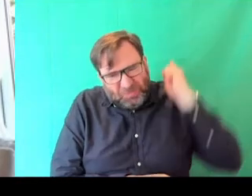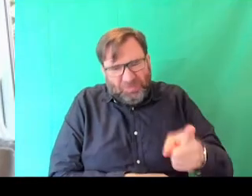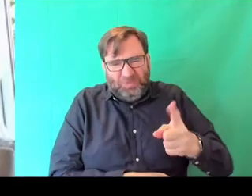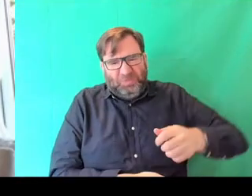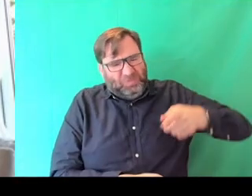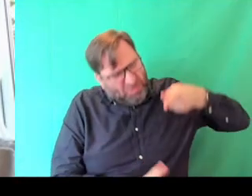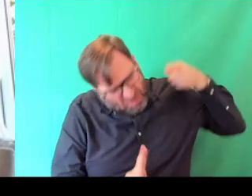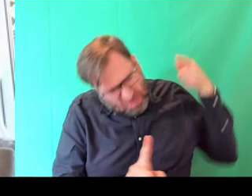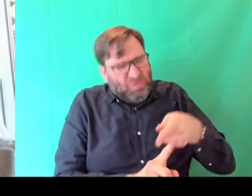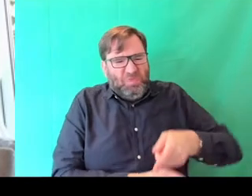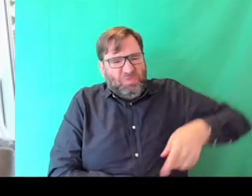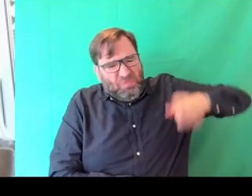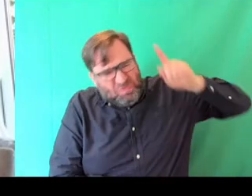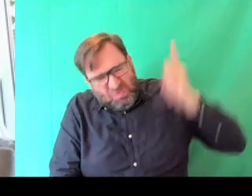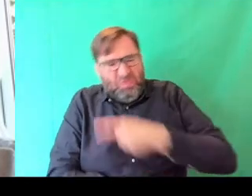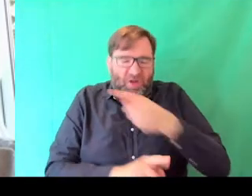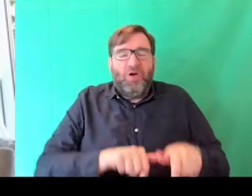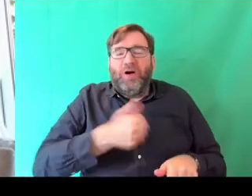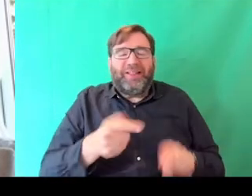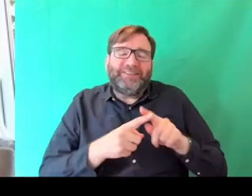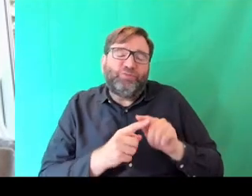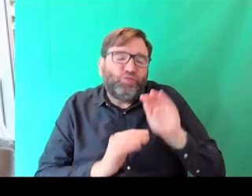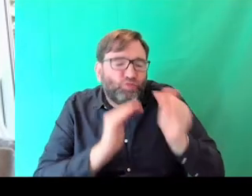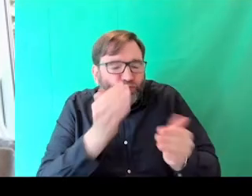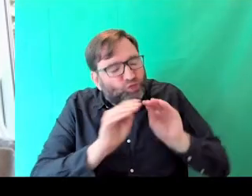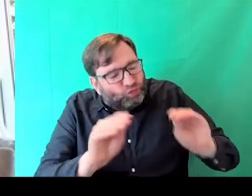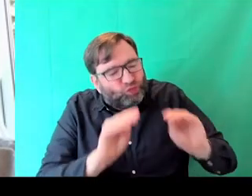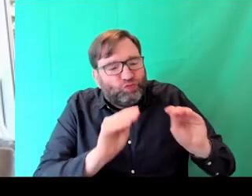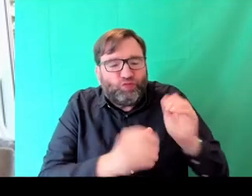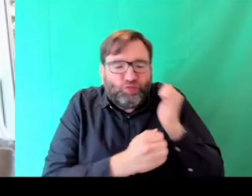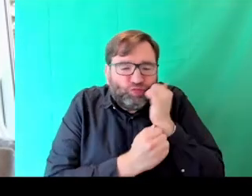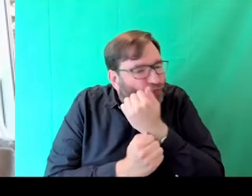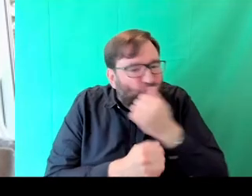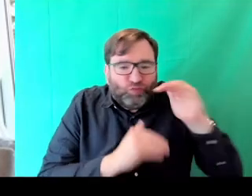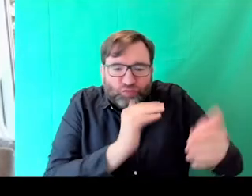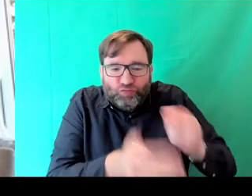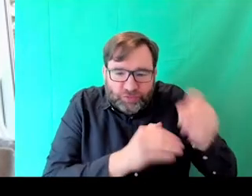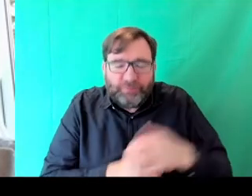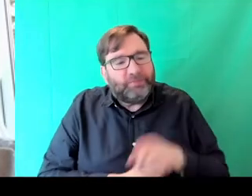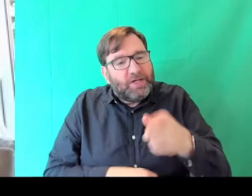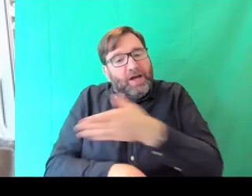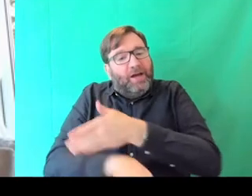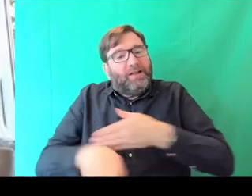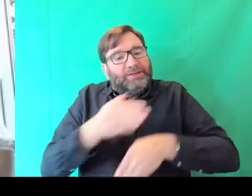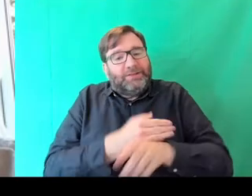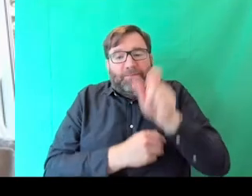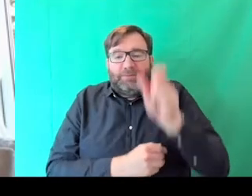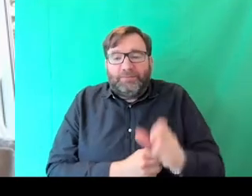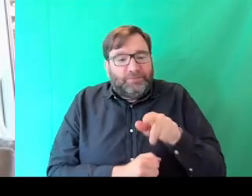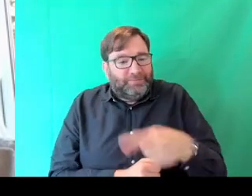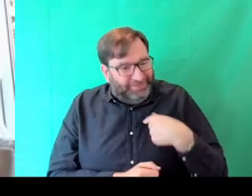someone up on how to be more inclusive in a process or a situation. How would you describe your coaching style in those scenarios? And has